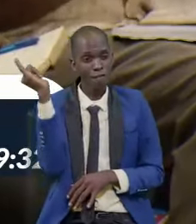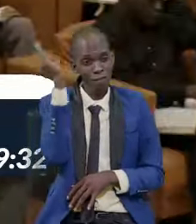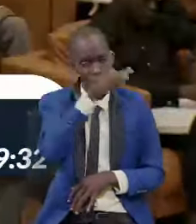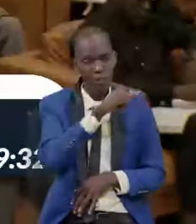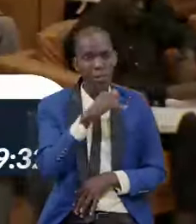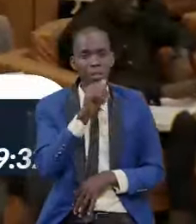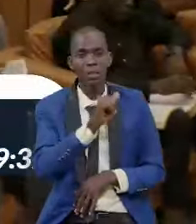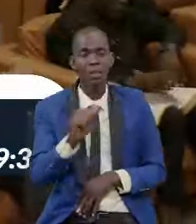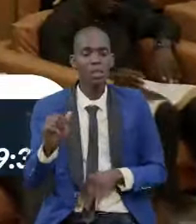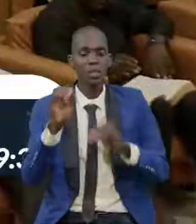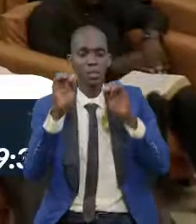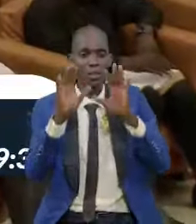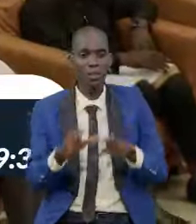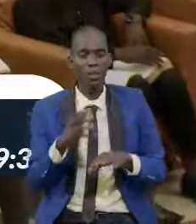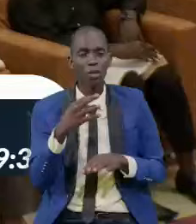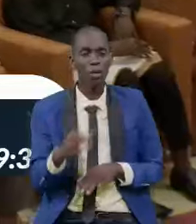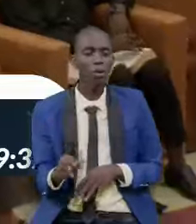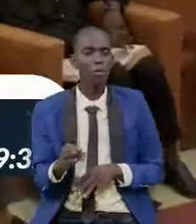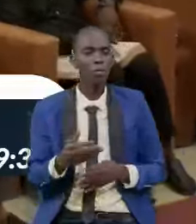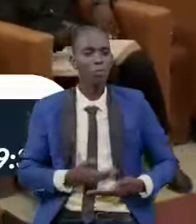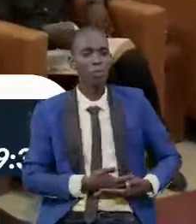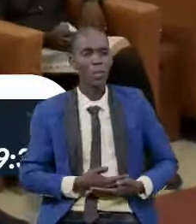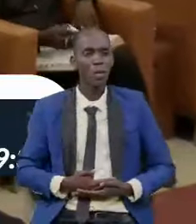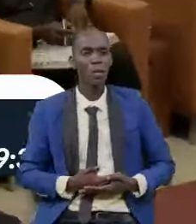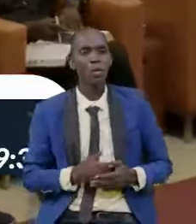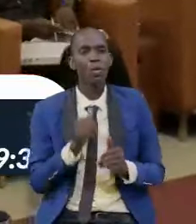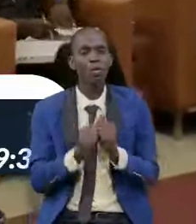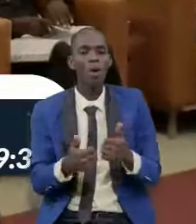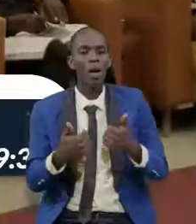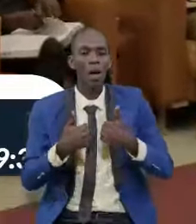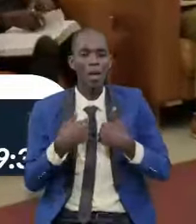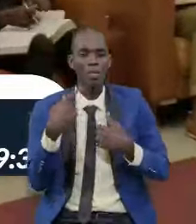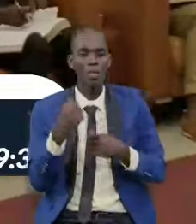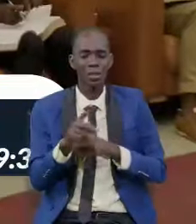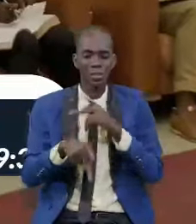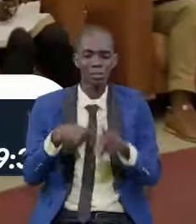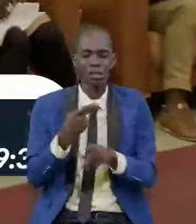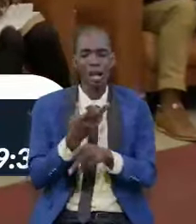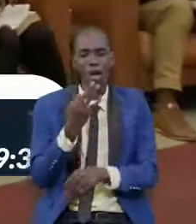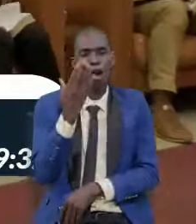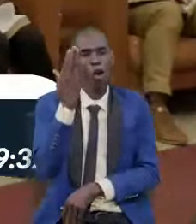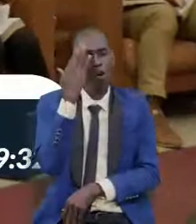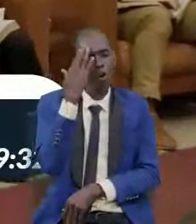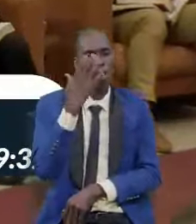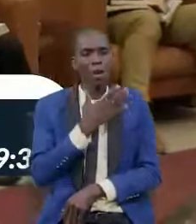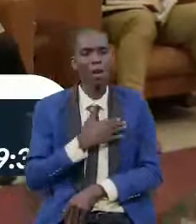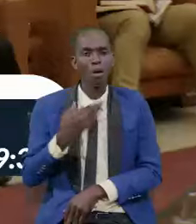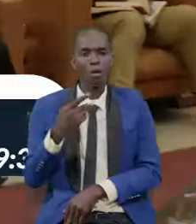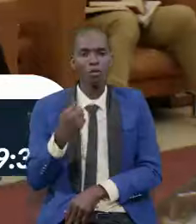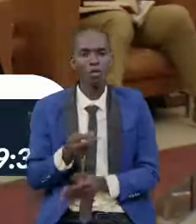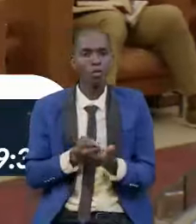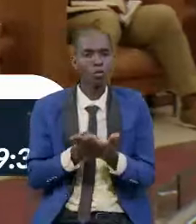teacher of babes, which has the form of knowledge and of